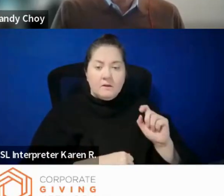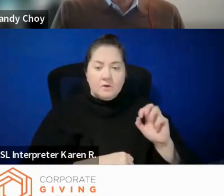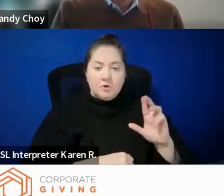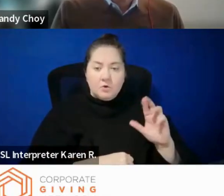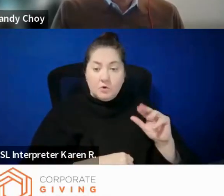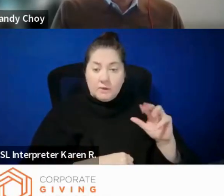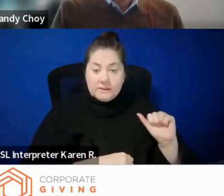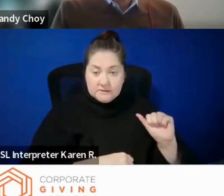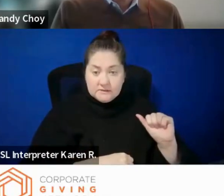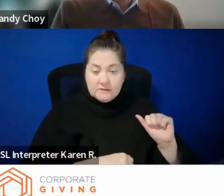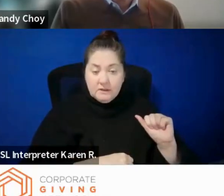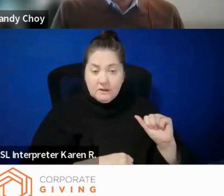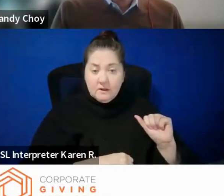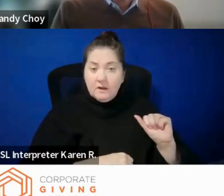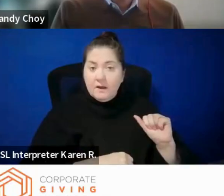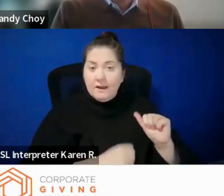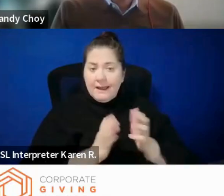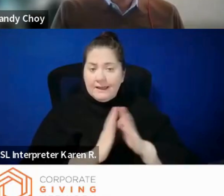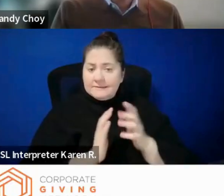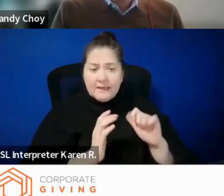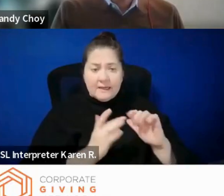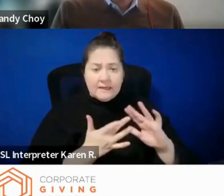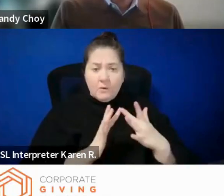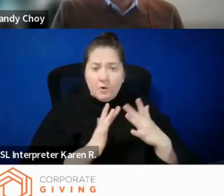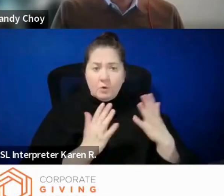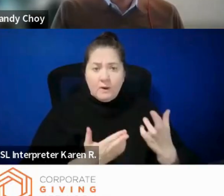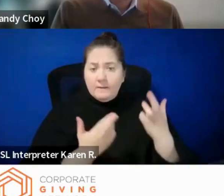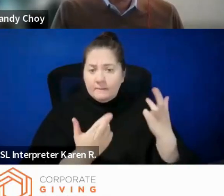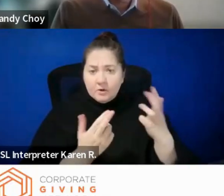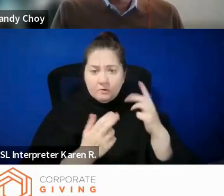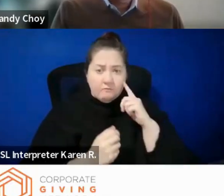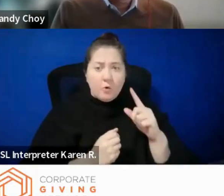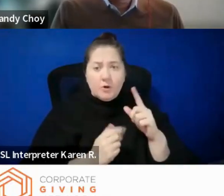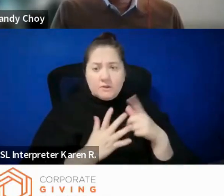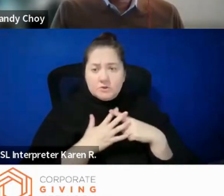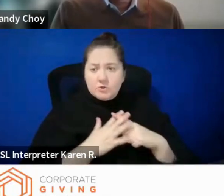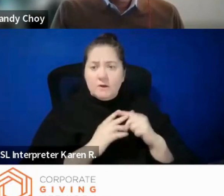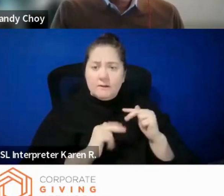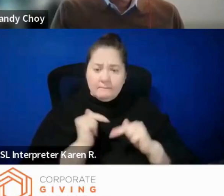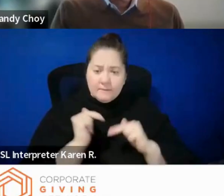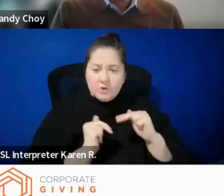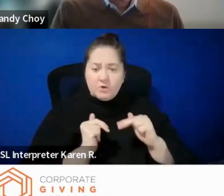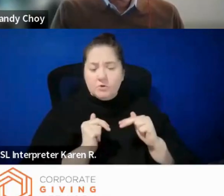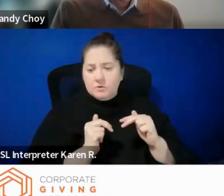asked, are there networking recommendations to sort of start to build those